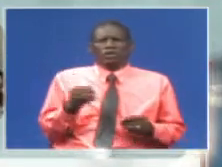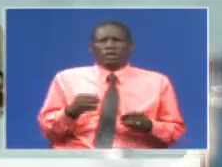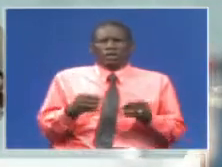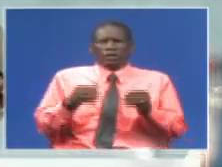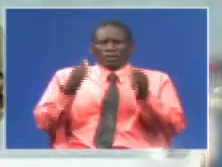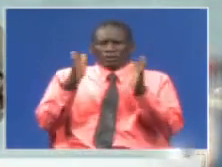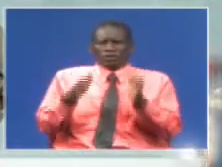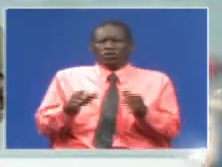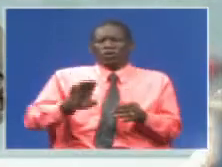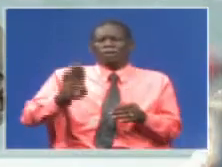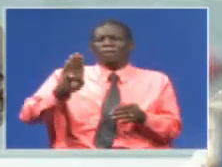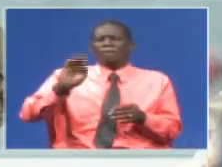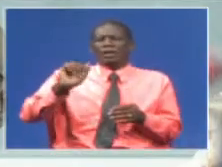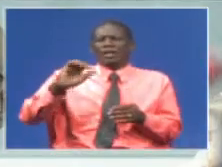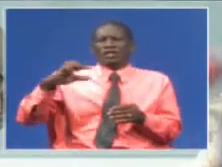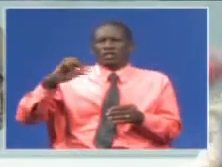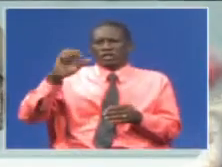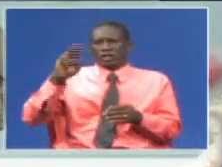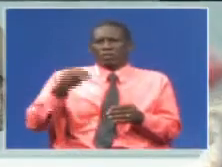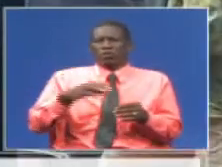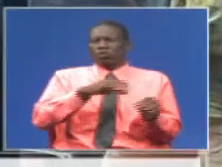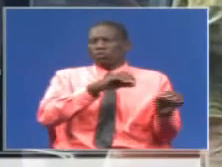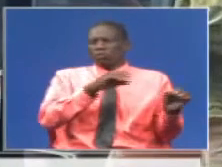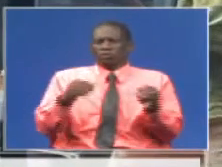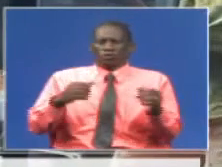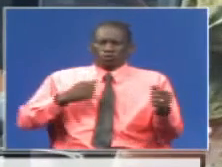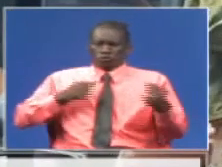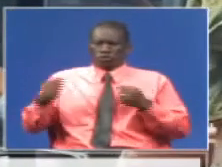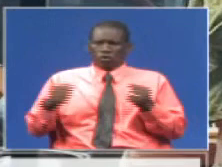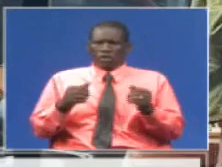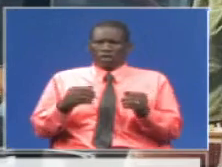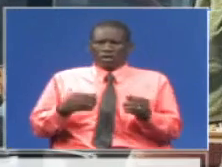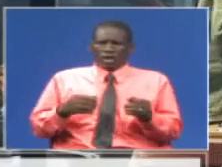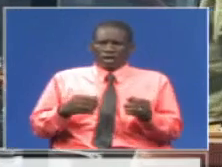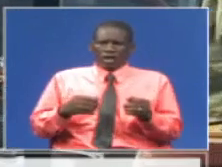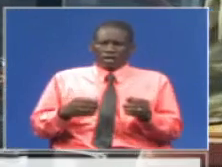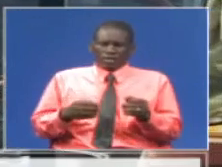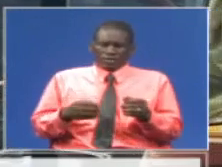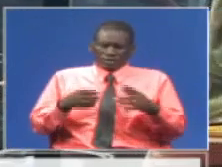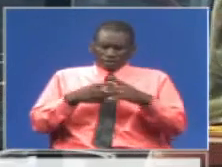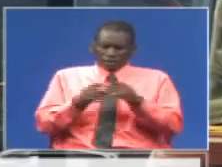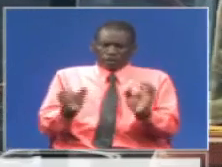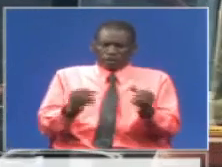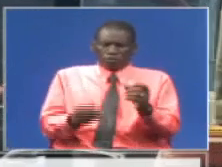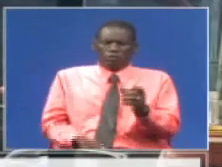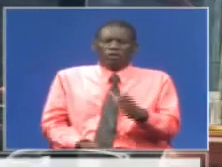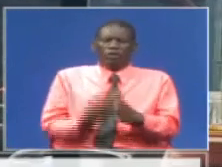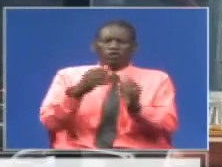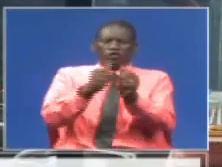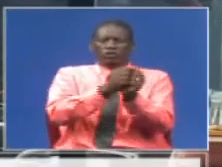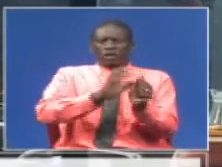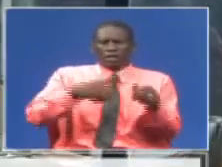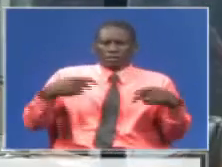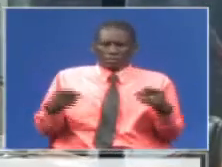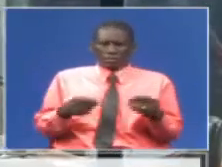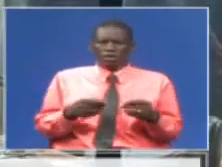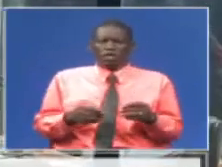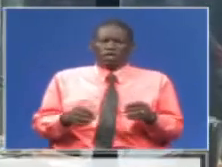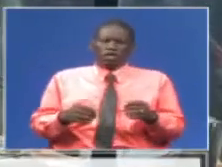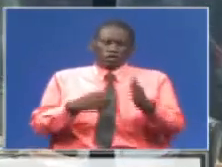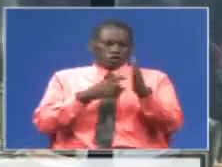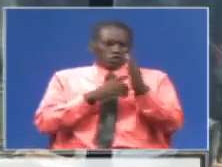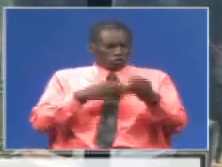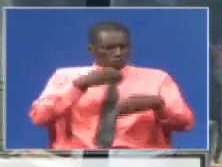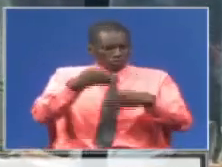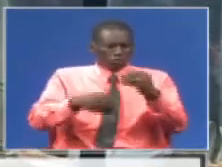of Italian descent who moved to Rwanda and found his way into radio production, where together with the rest, they broadcast material